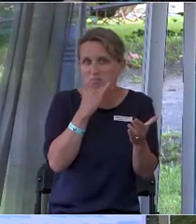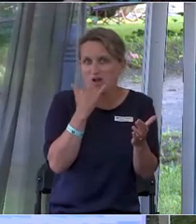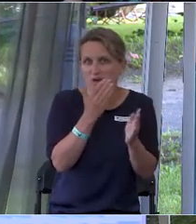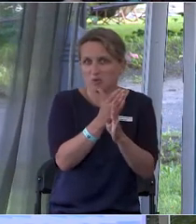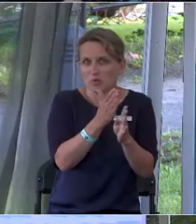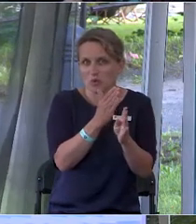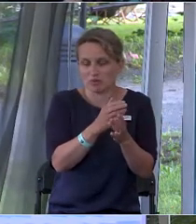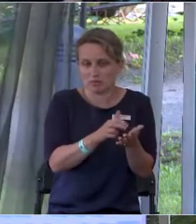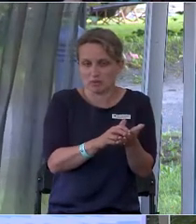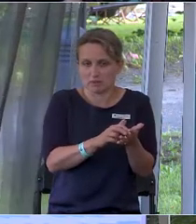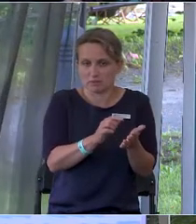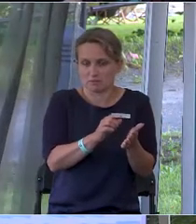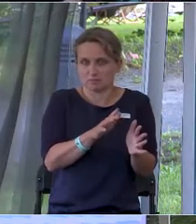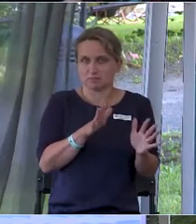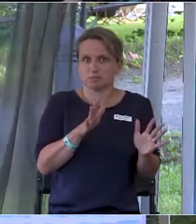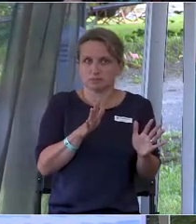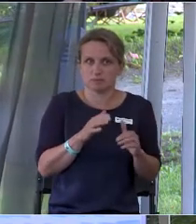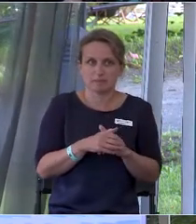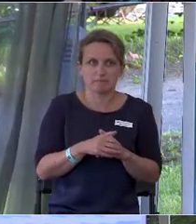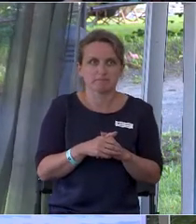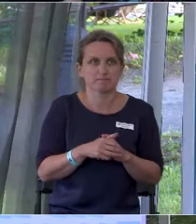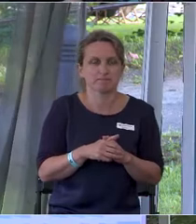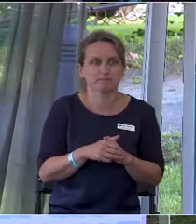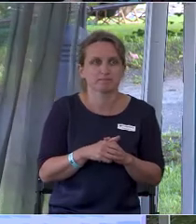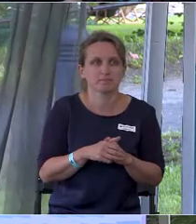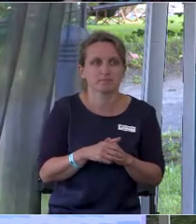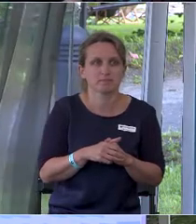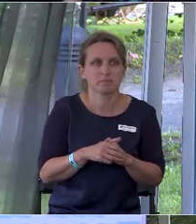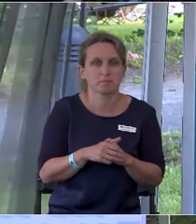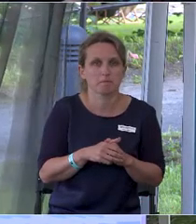they are very careful to do this, because people who want to do this.